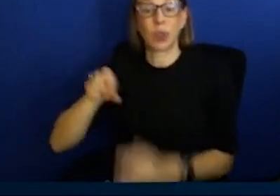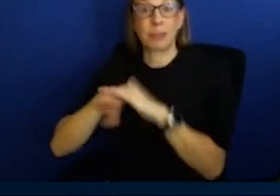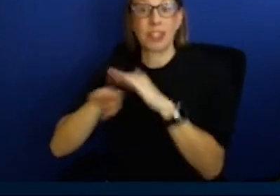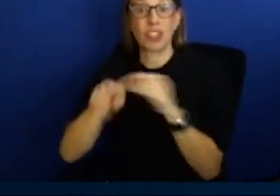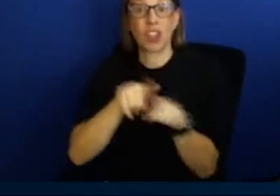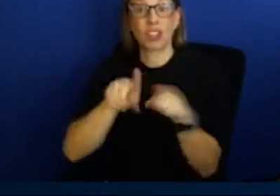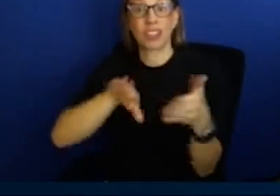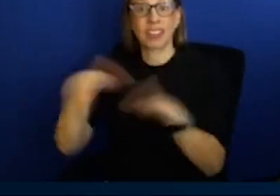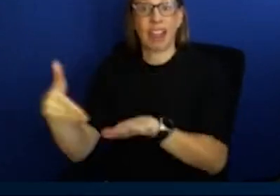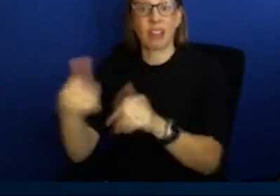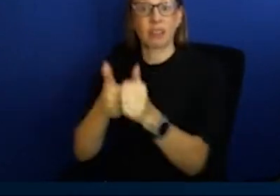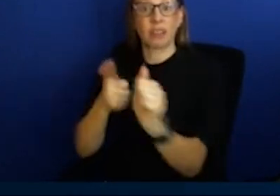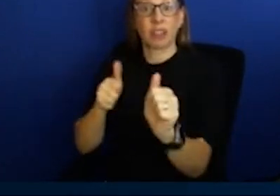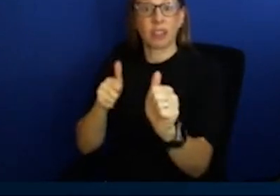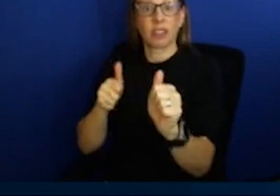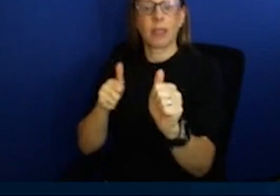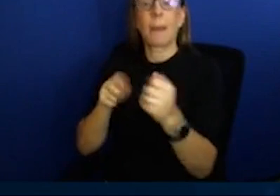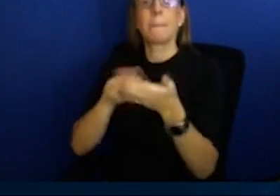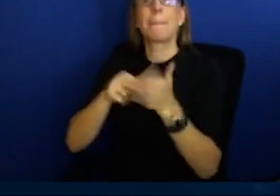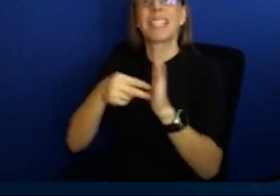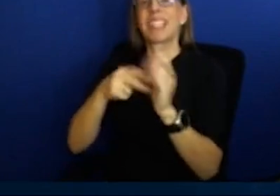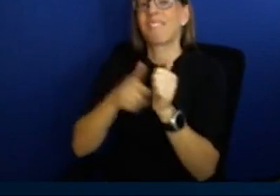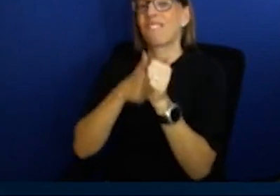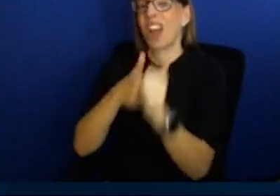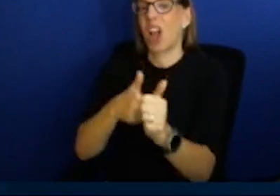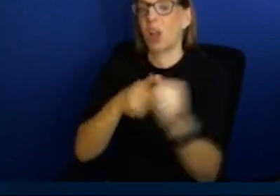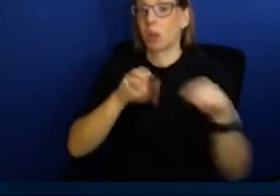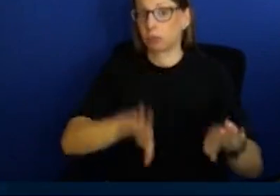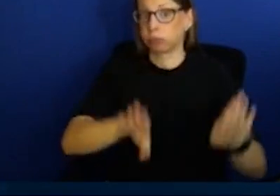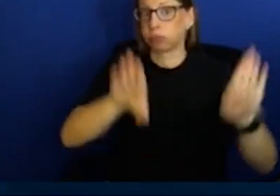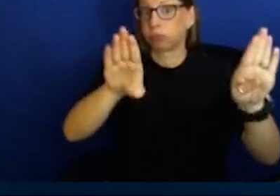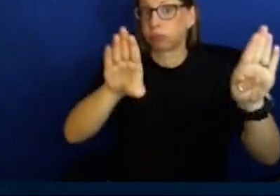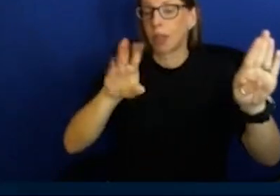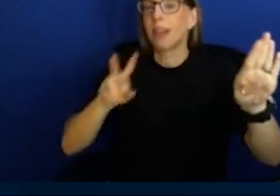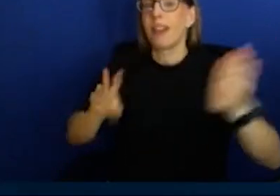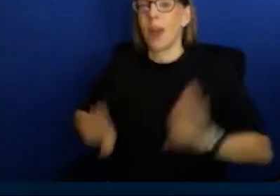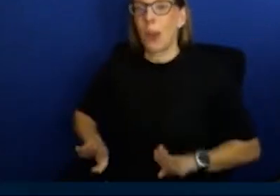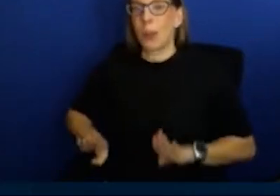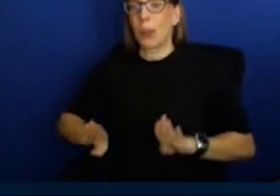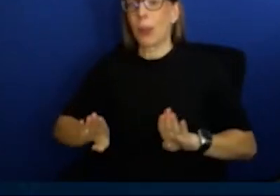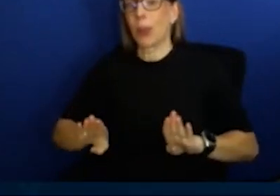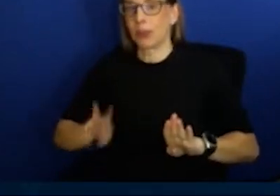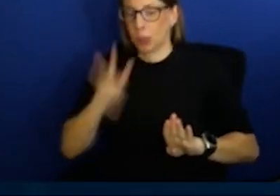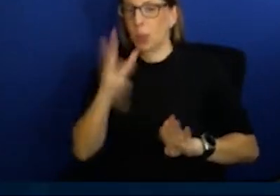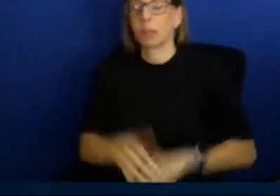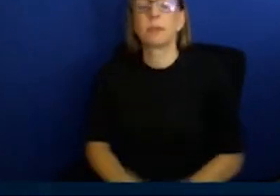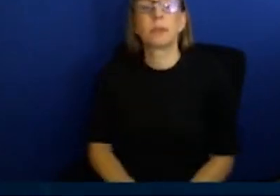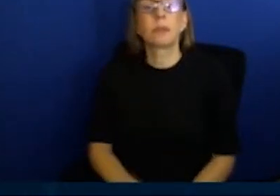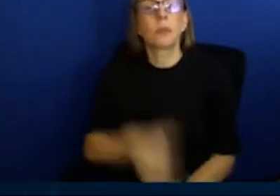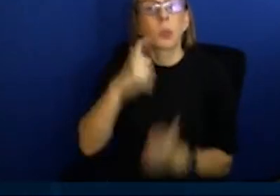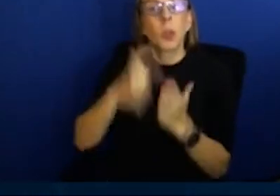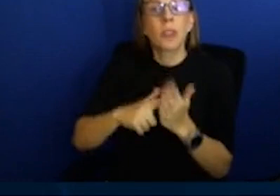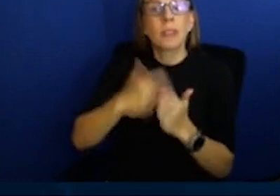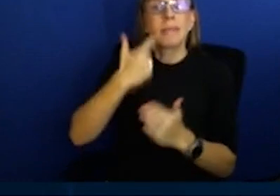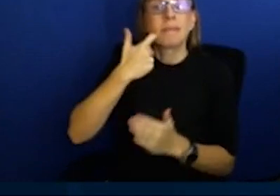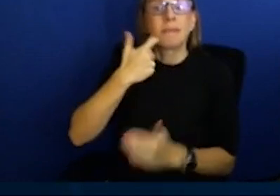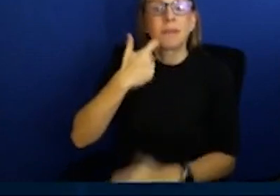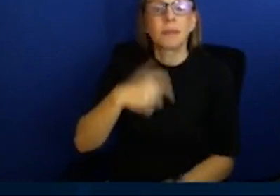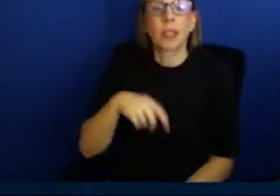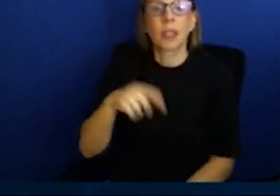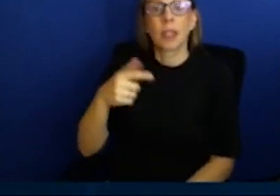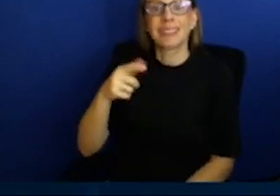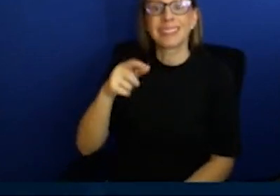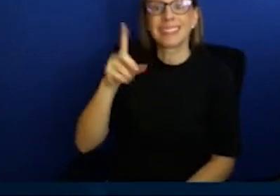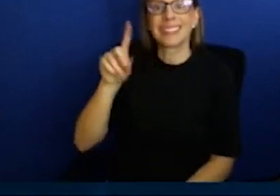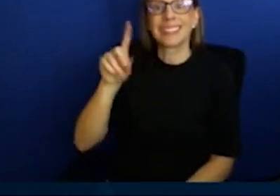are lagging indicators, meaning that they follow those initial surges. And so what we're seeing recently is that Delta peaked in Georgia around